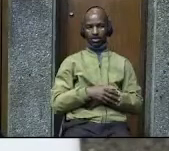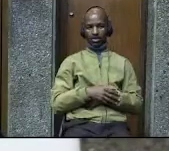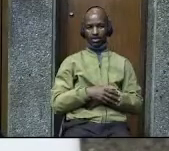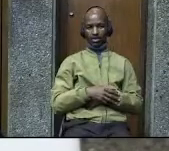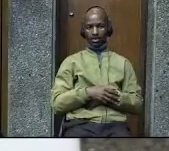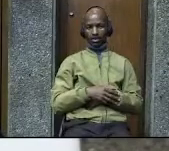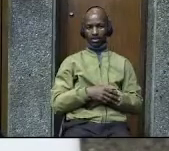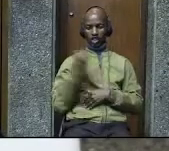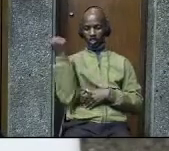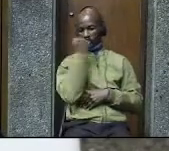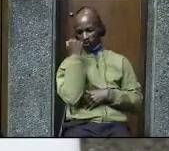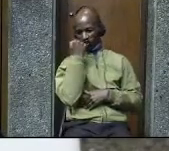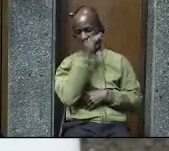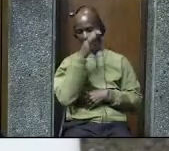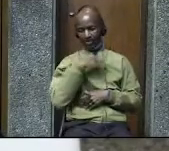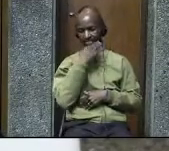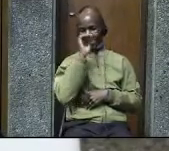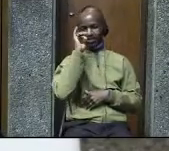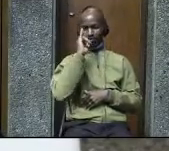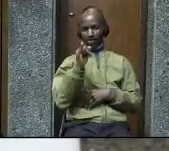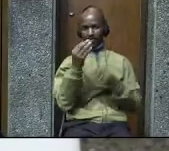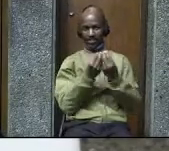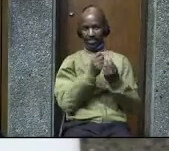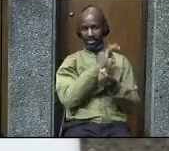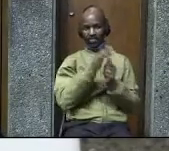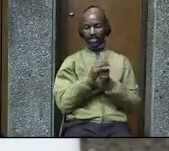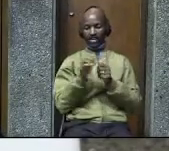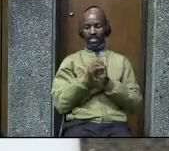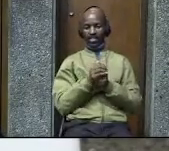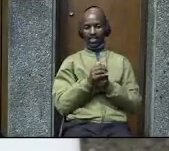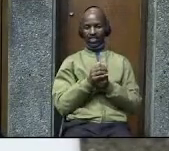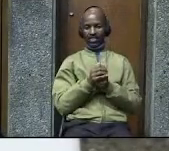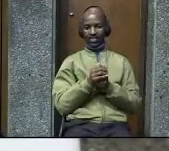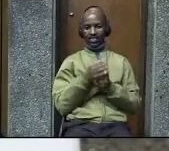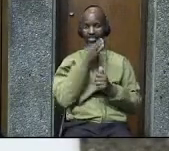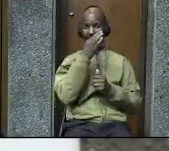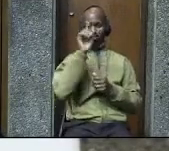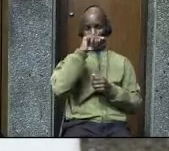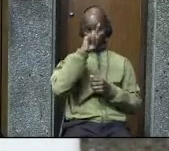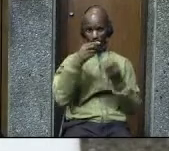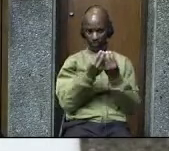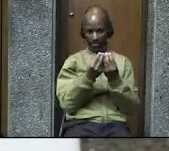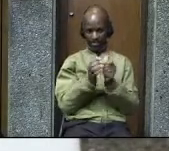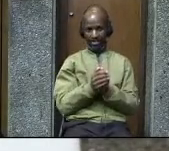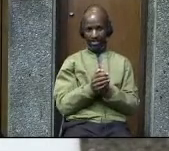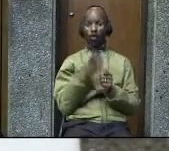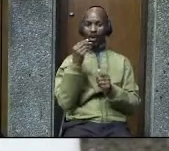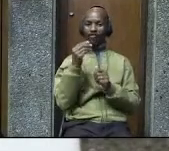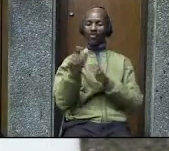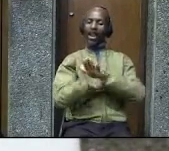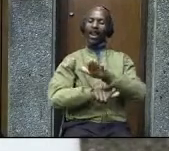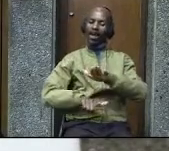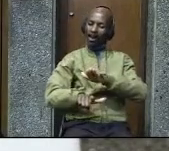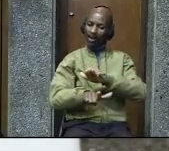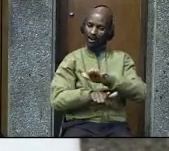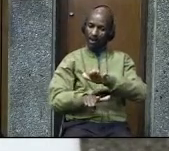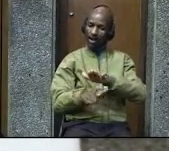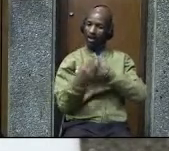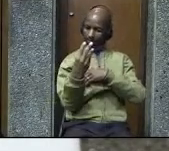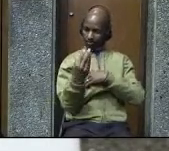le tla le ntshwarele mo ke tla le sitelwa teng mohlomong a lelemela ka lethelese go na le lefatshe